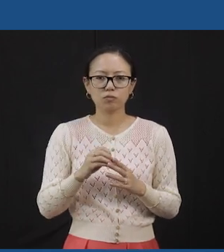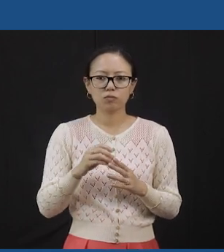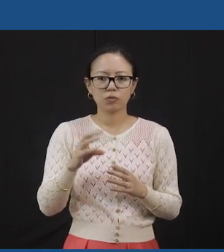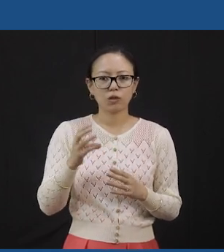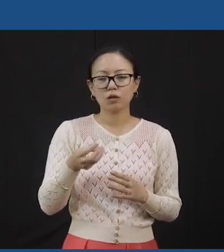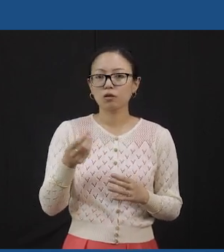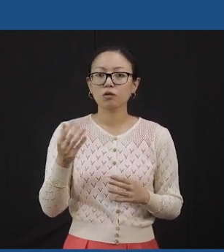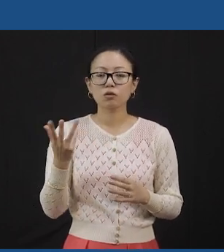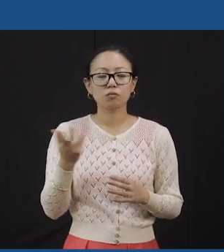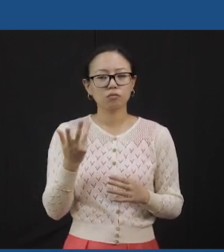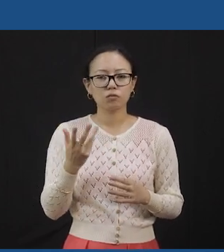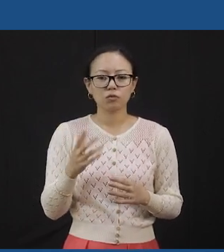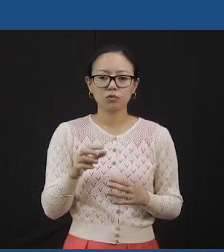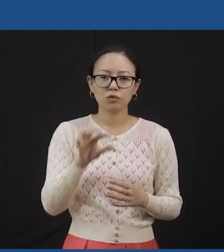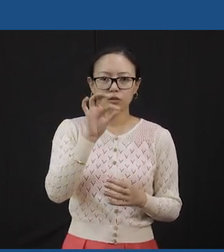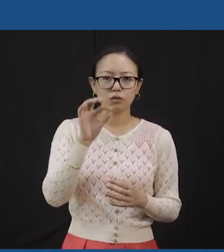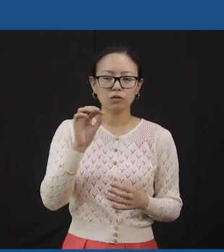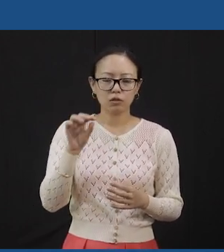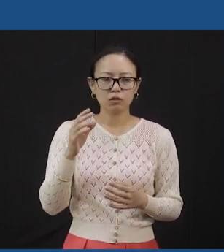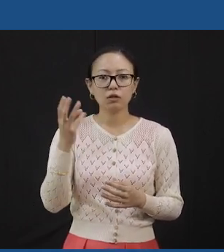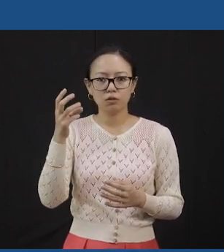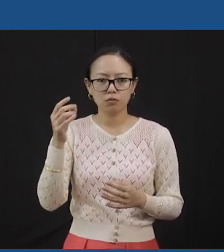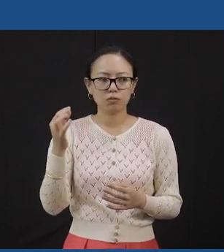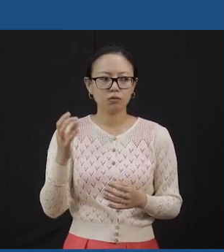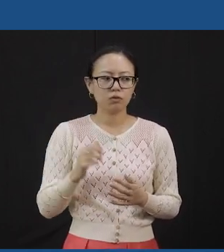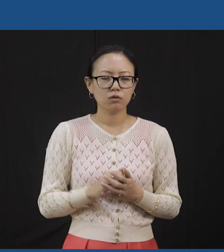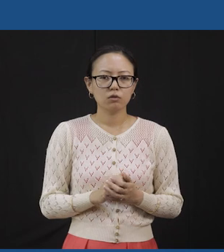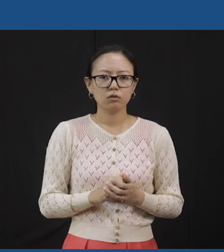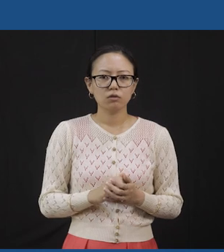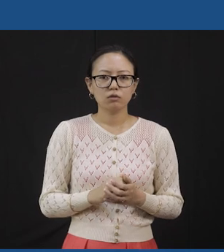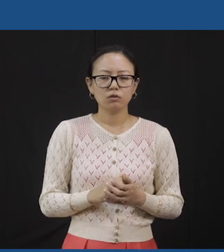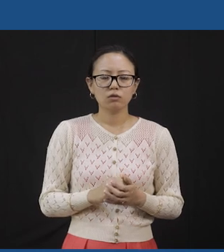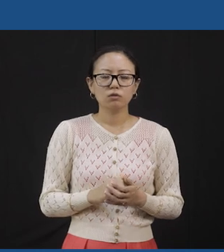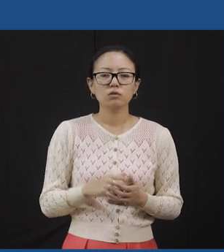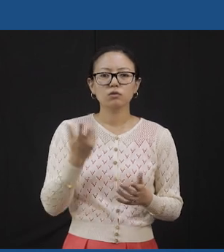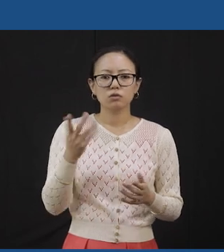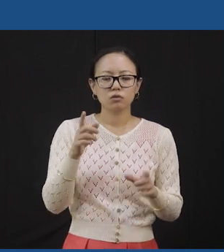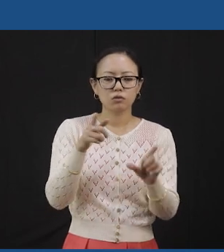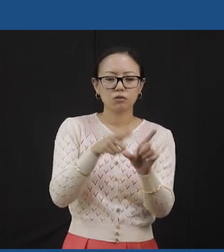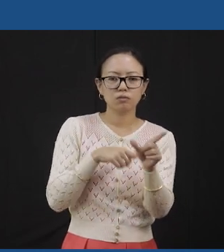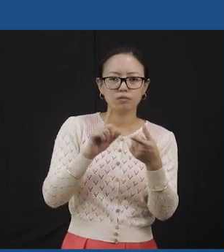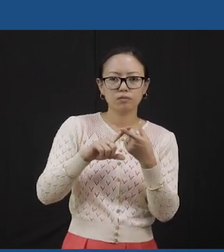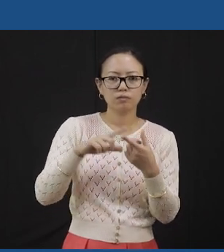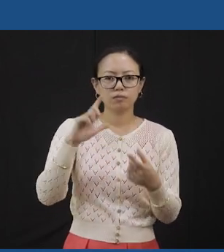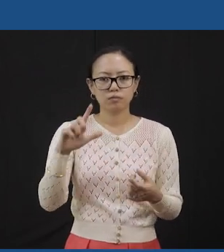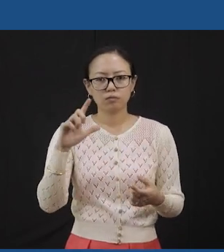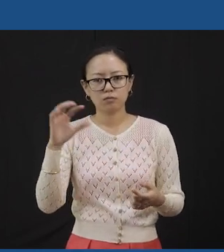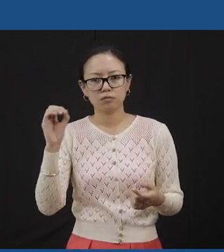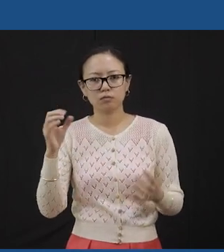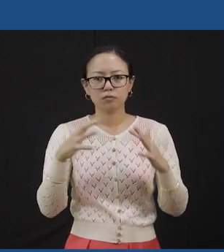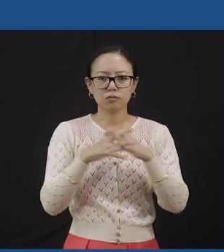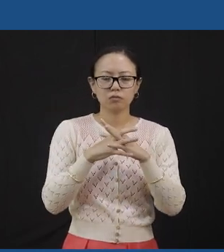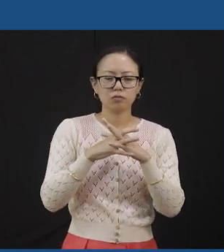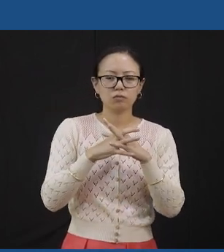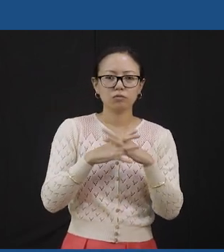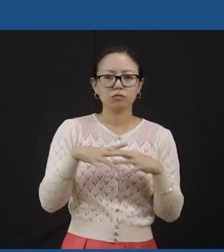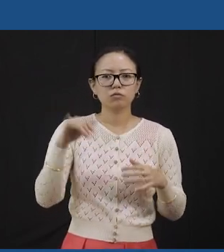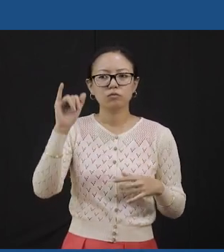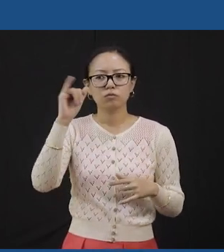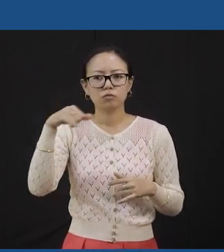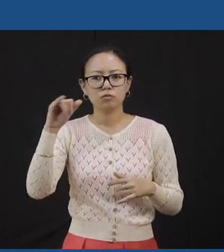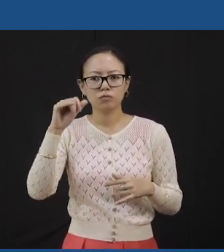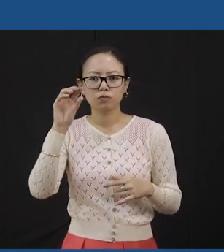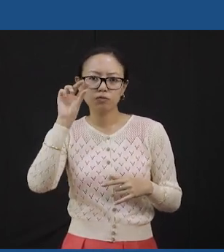1, 2, 3, 4, 5, and 6. There are 6 bits. So we will write in 1's place.